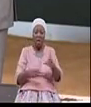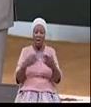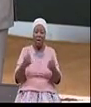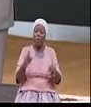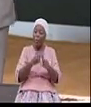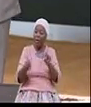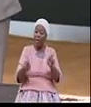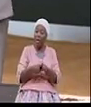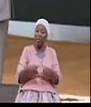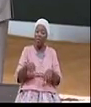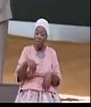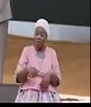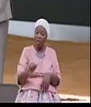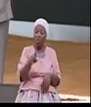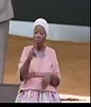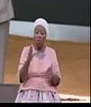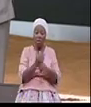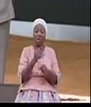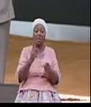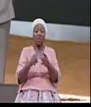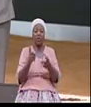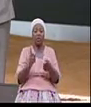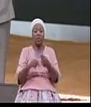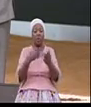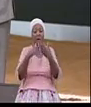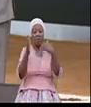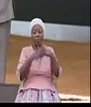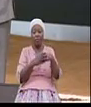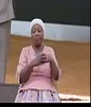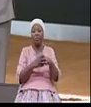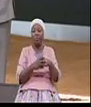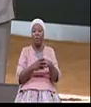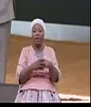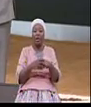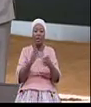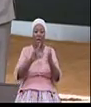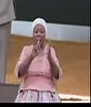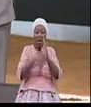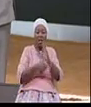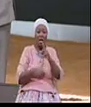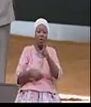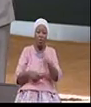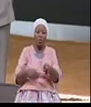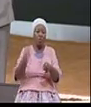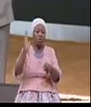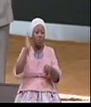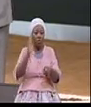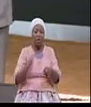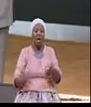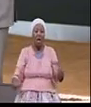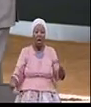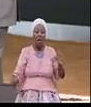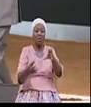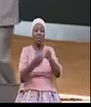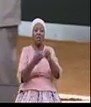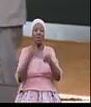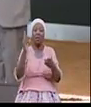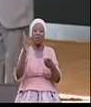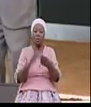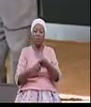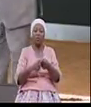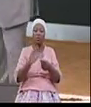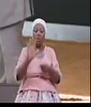heaven, afterward, thou shalt be gathered unto